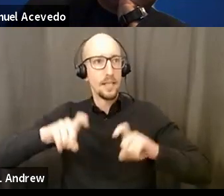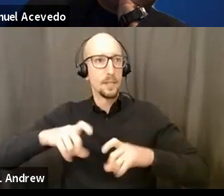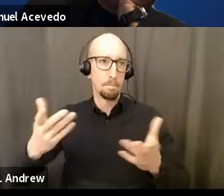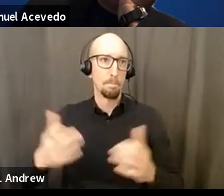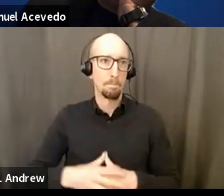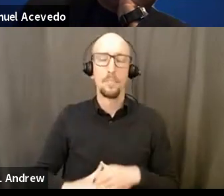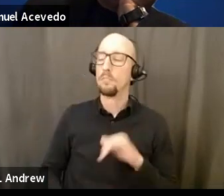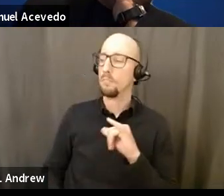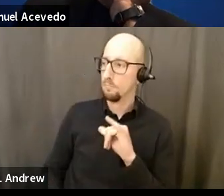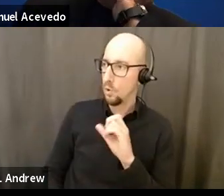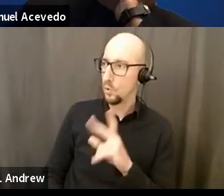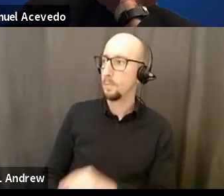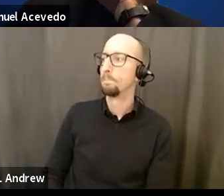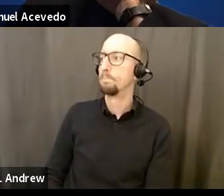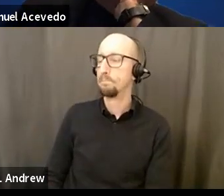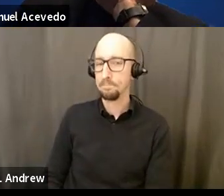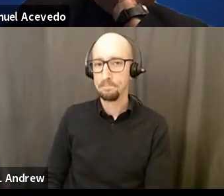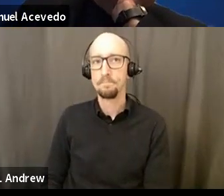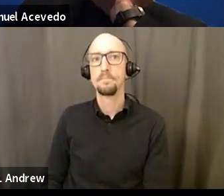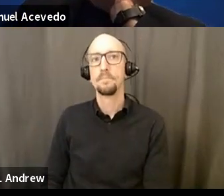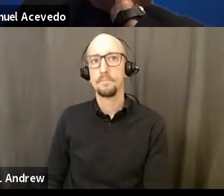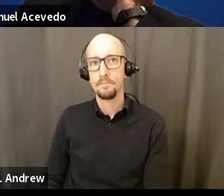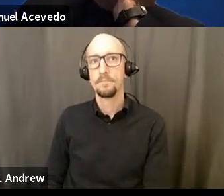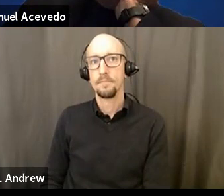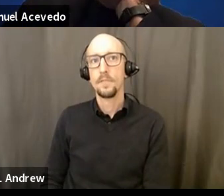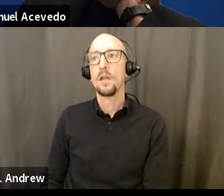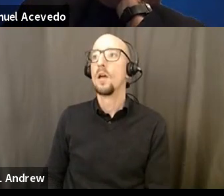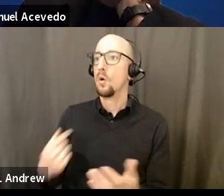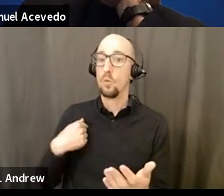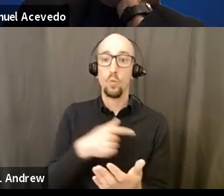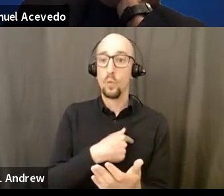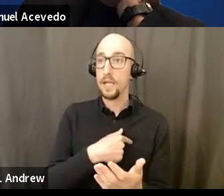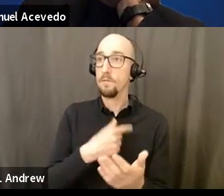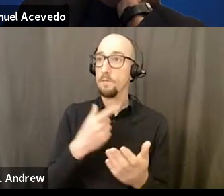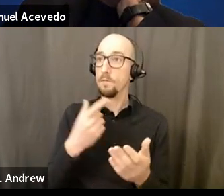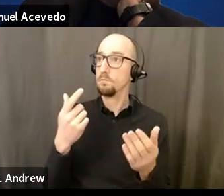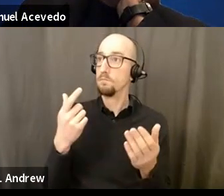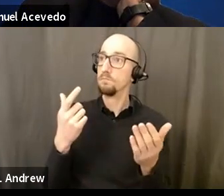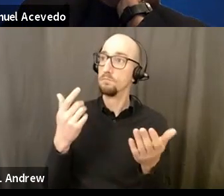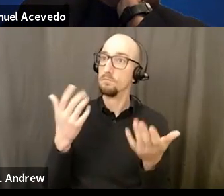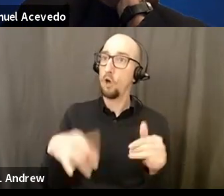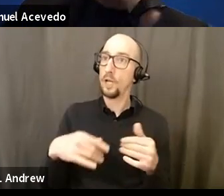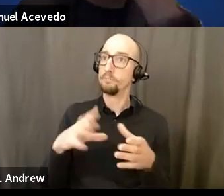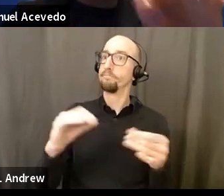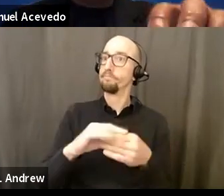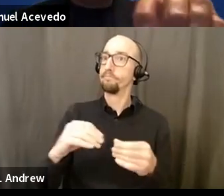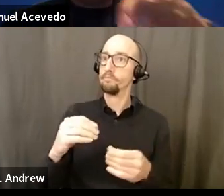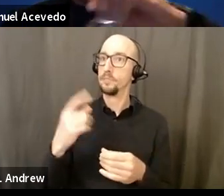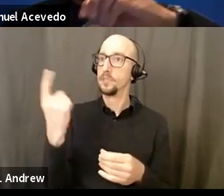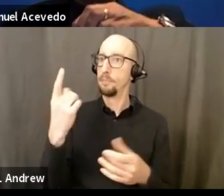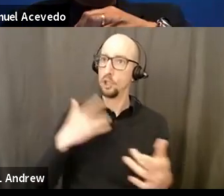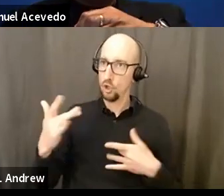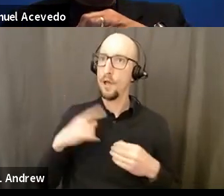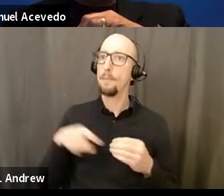Okay, and we've, I think, expressed some concern about using